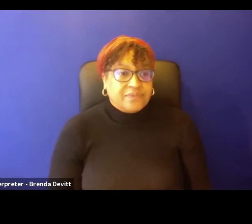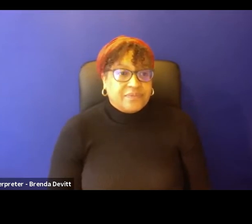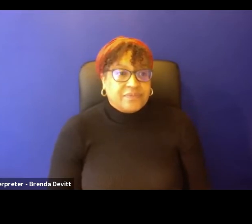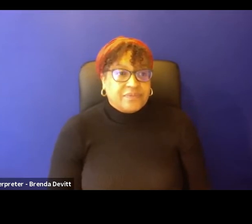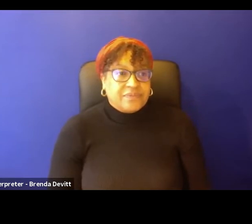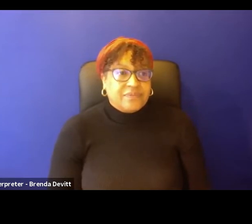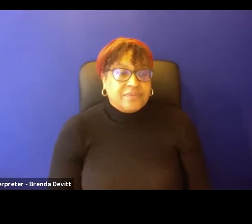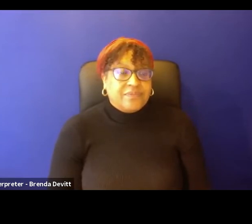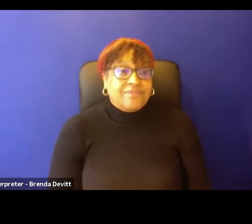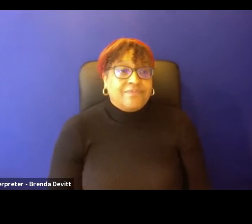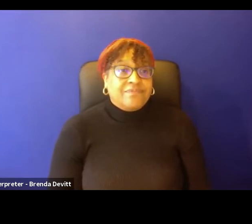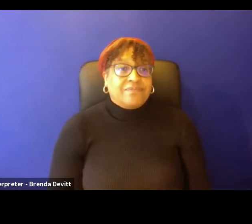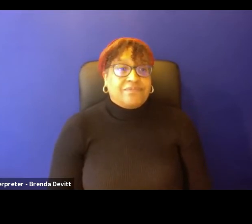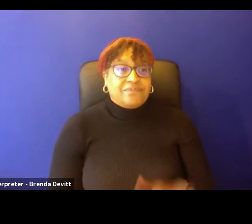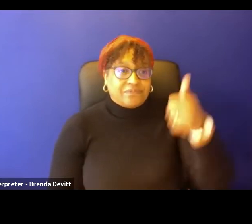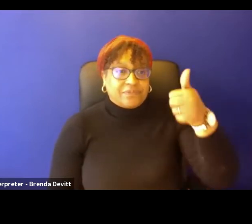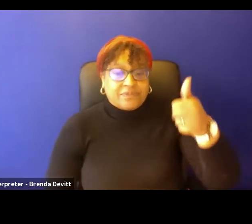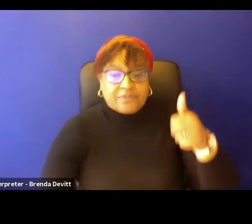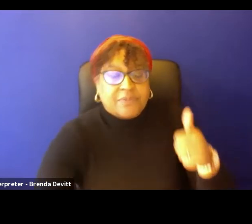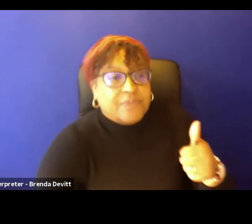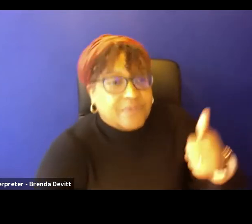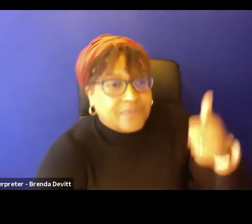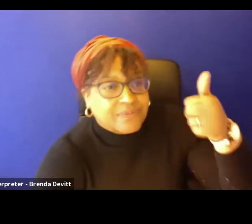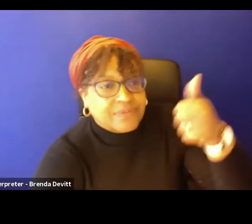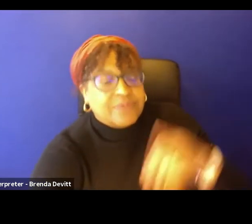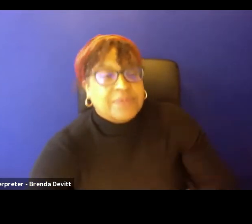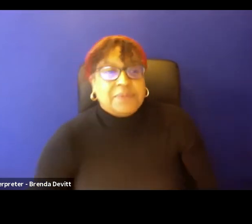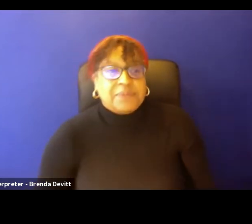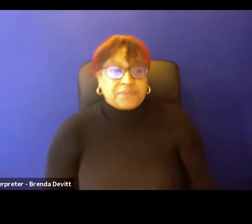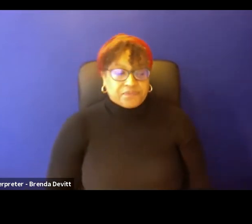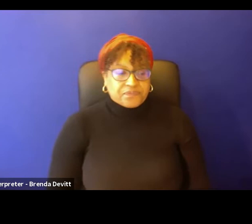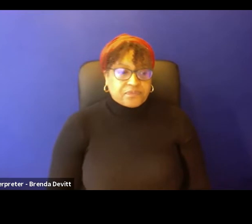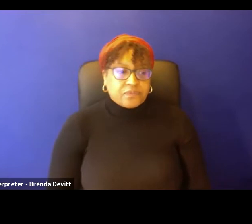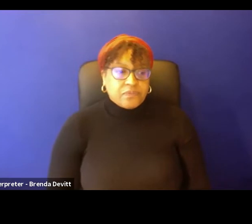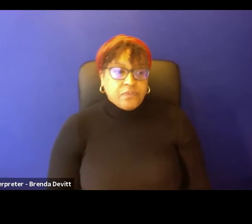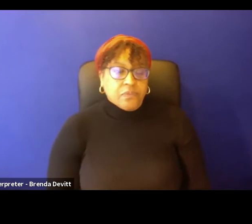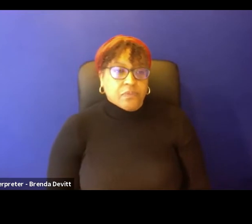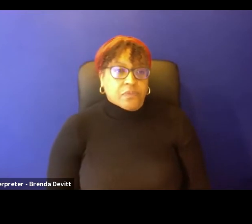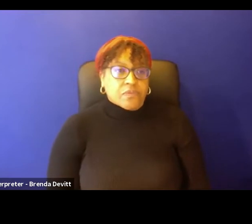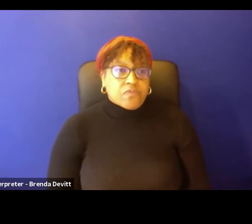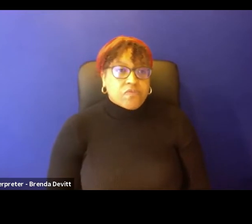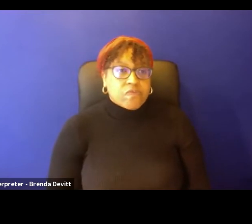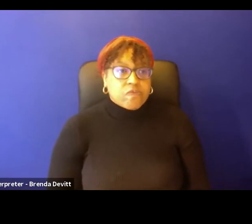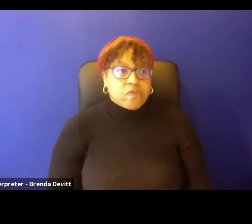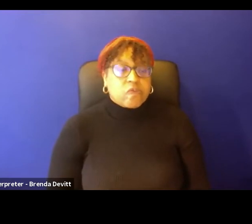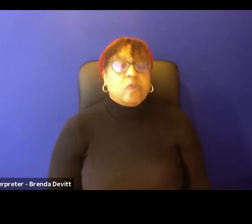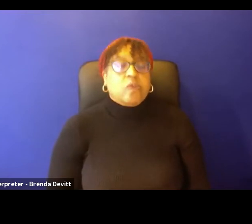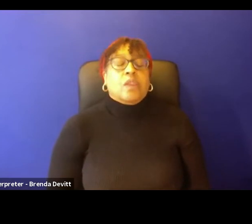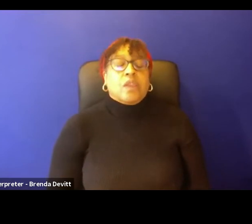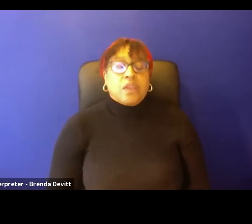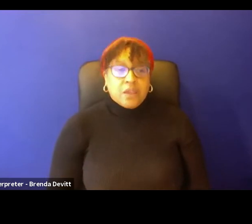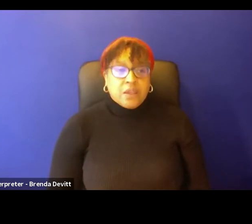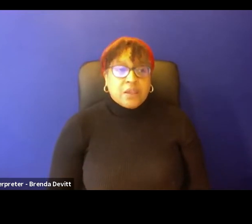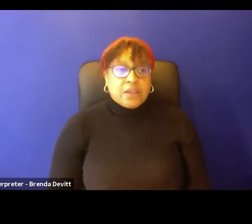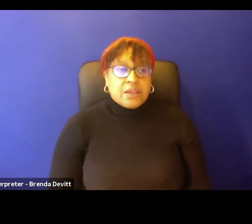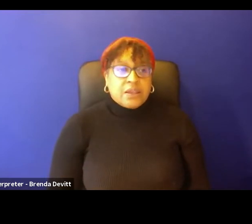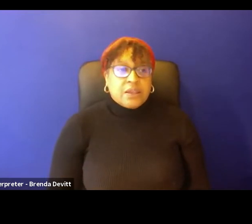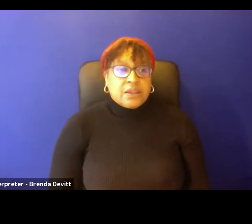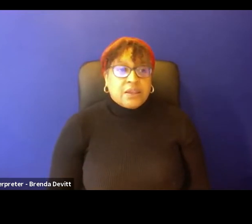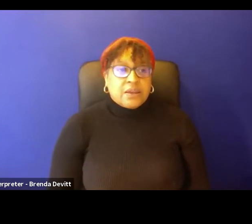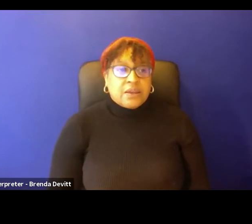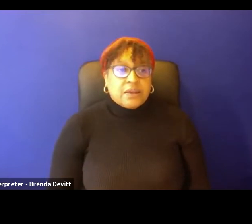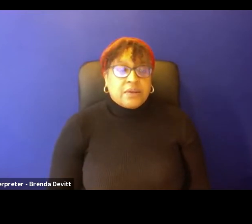Thank you. Hopefully, can you hear me again? Brenda, can you just confirm? That's perfect. Thank you. I'll start sharing my screen again in